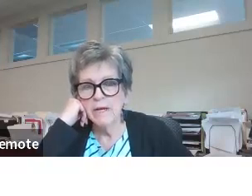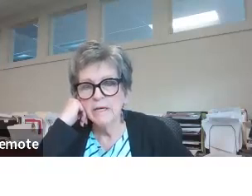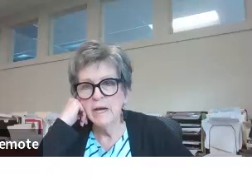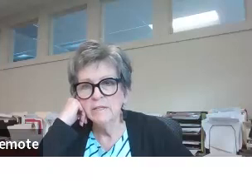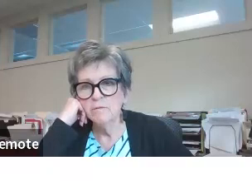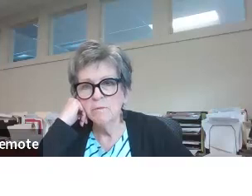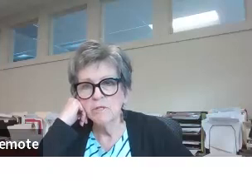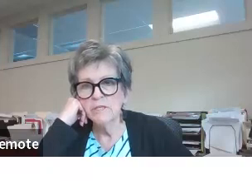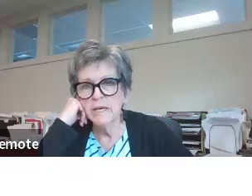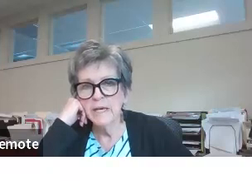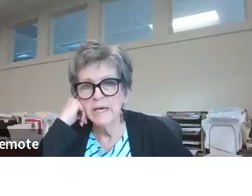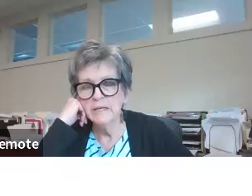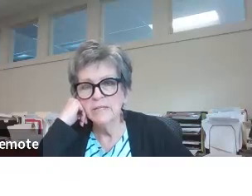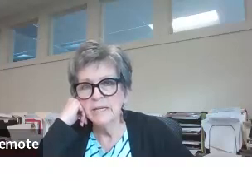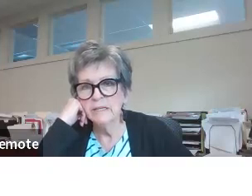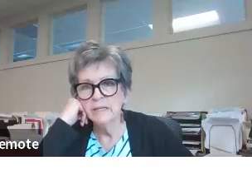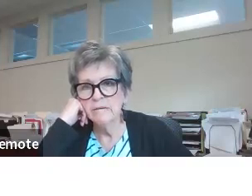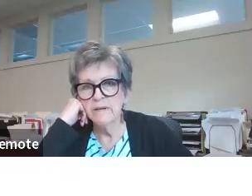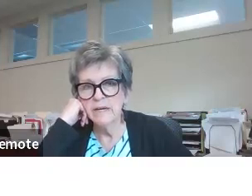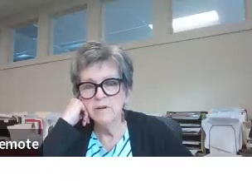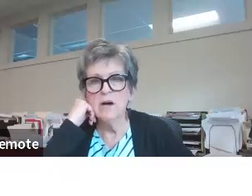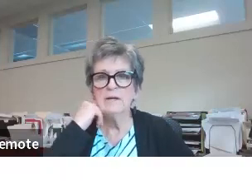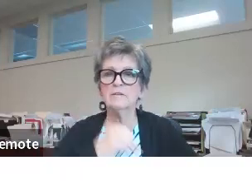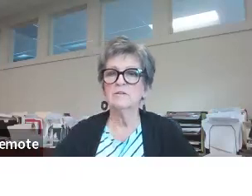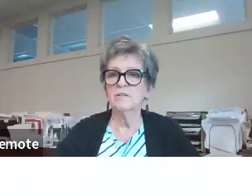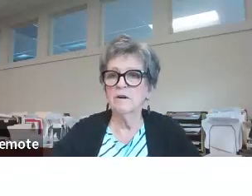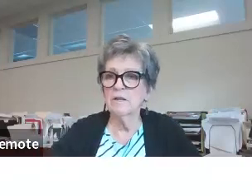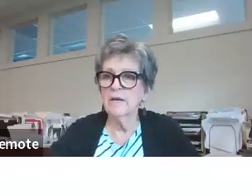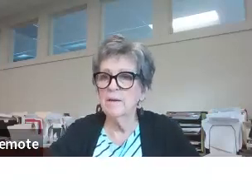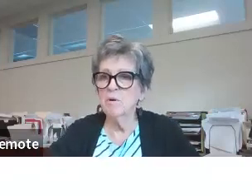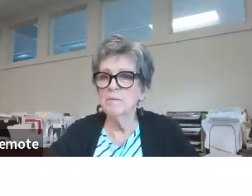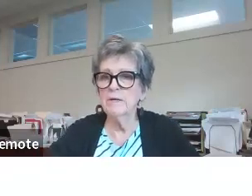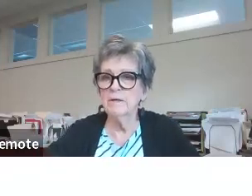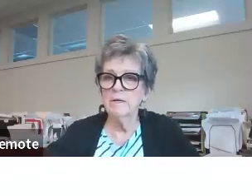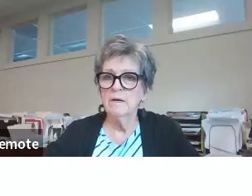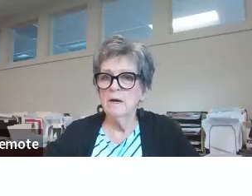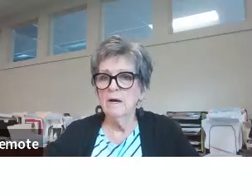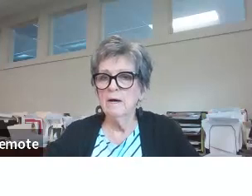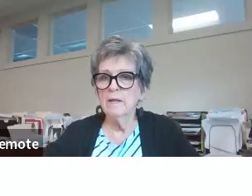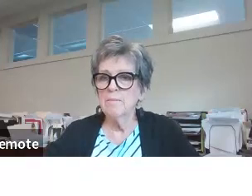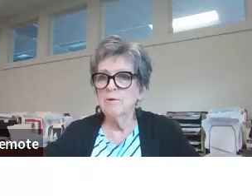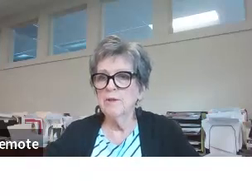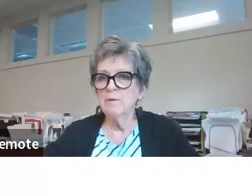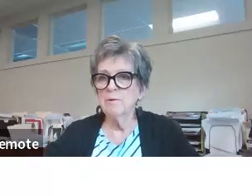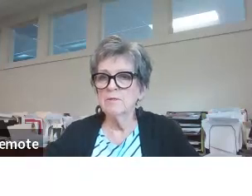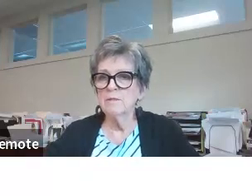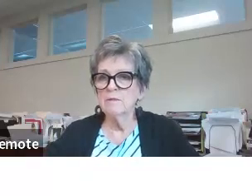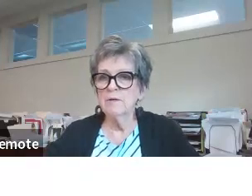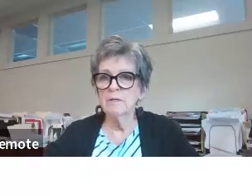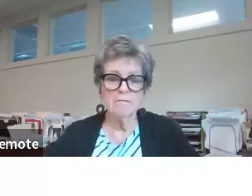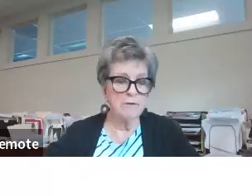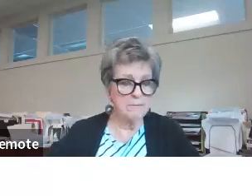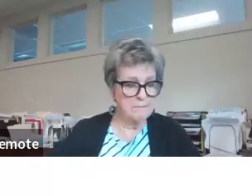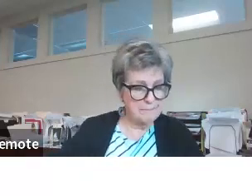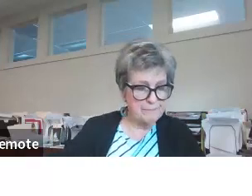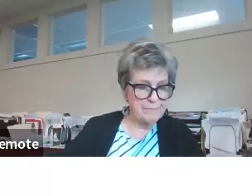we recognize that what we're seeing is tentative and not necessarily a permanent label that the person is going